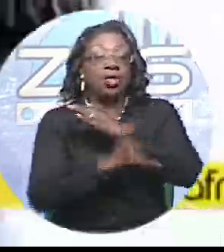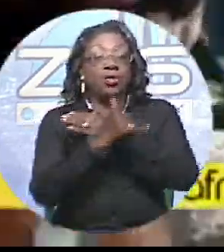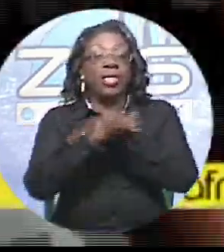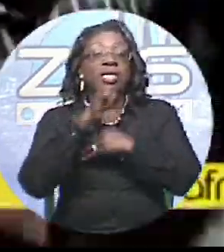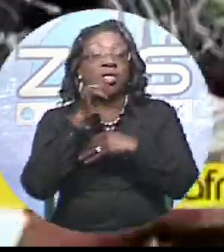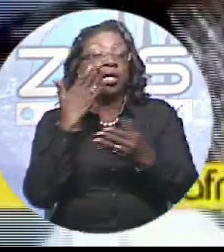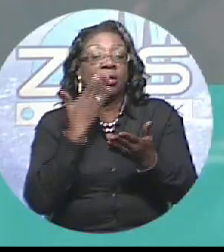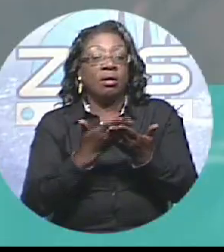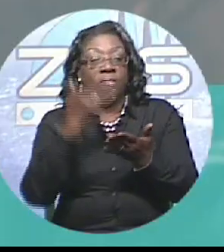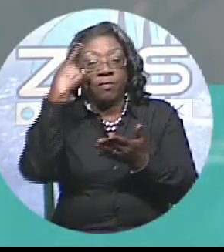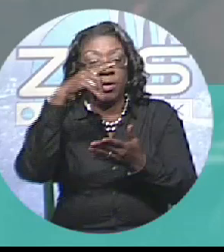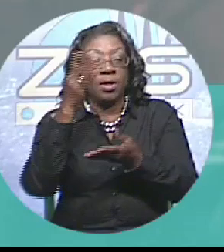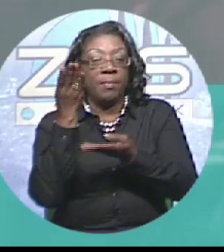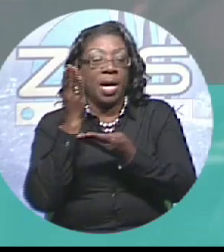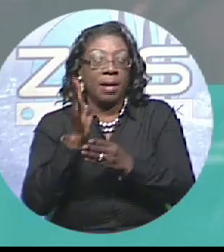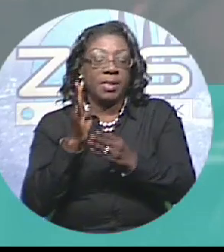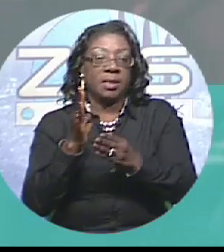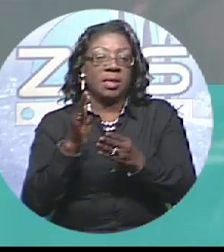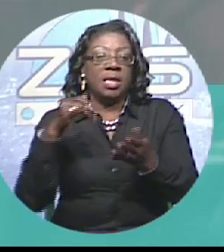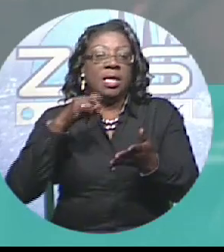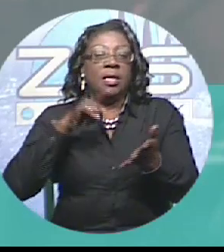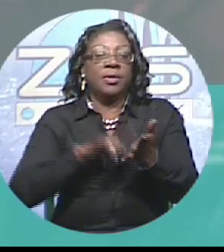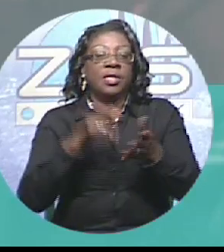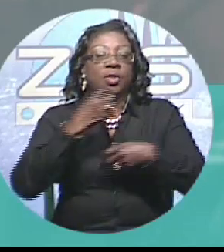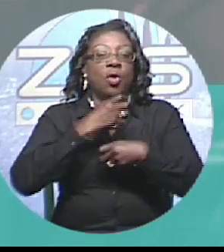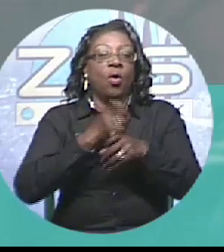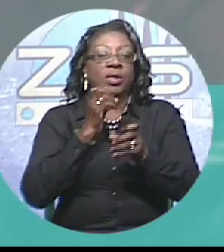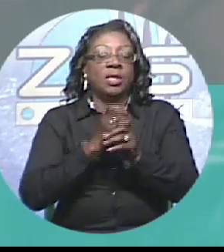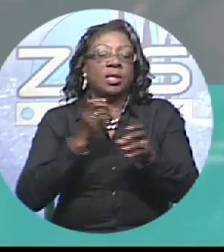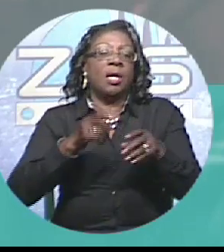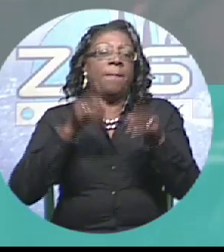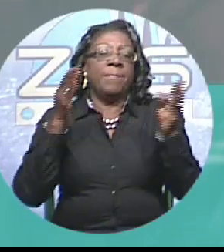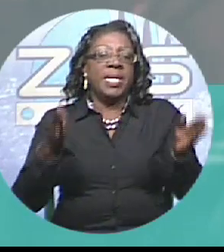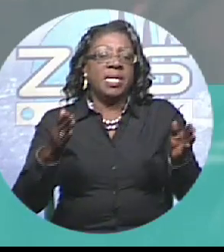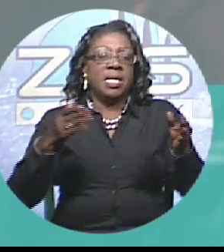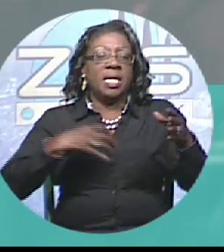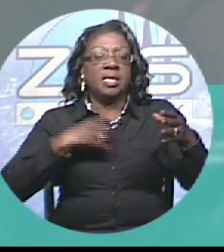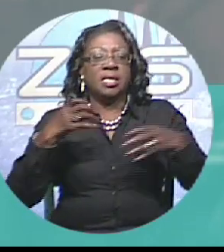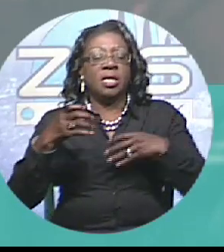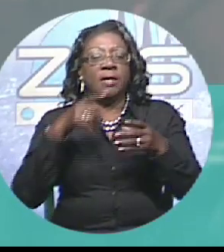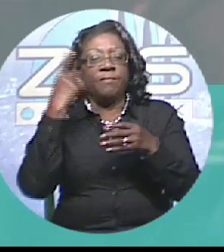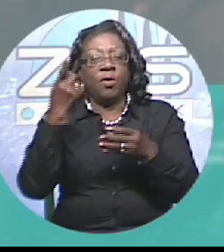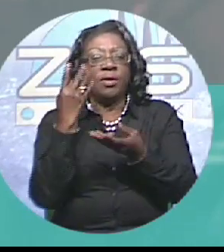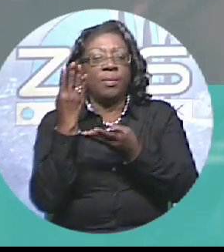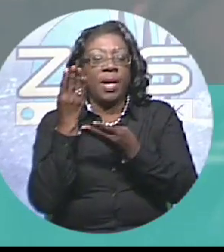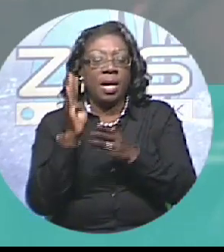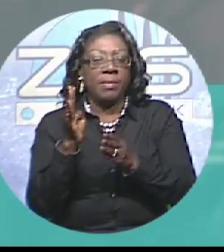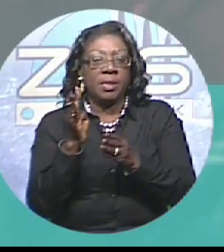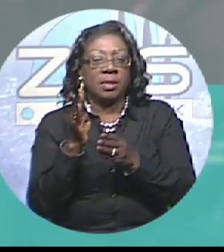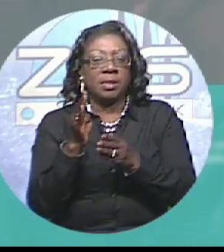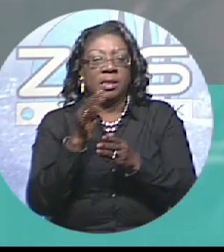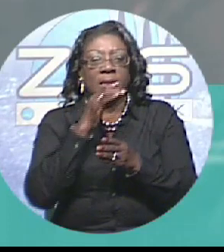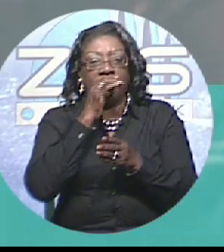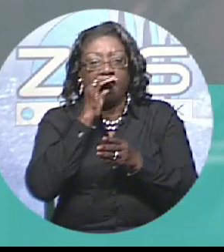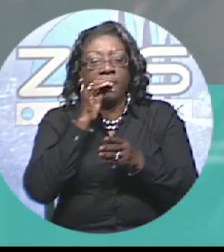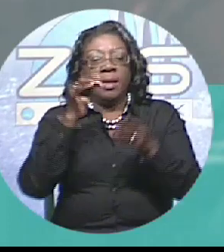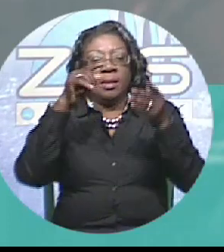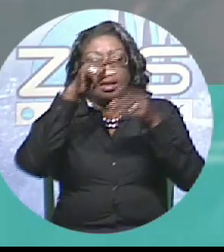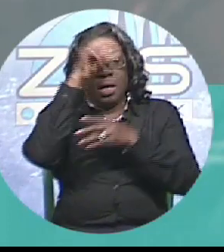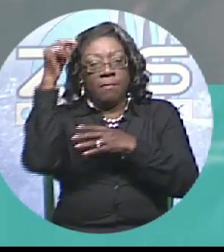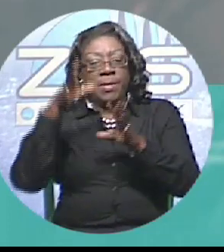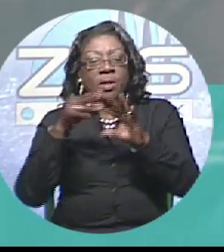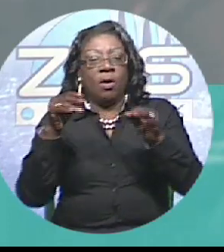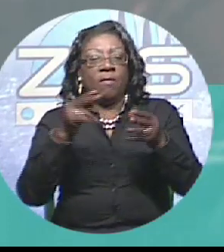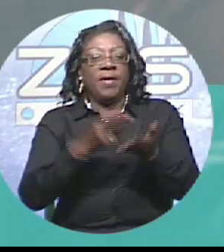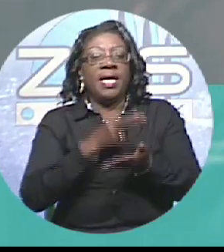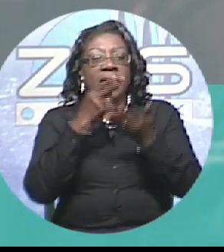the Bahamas. This causes a serious concern because the reach of the government of Haiti, or the state in the